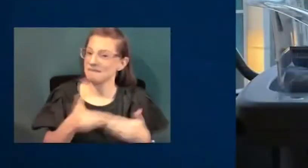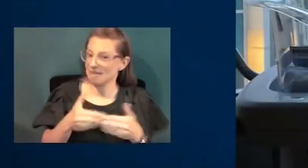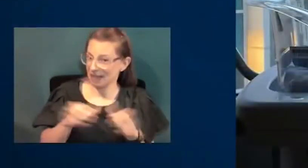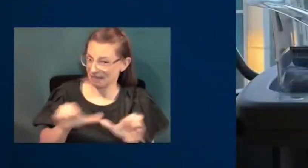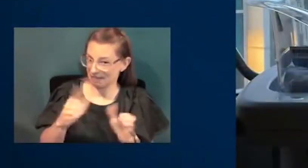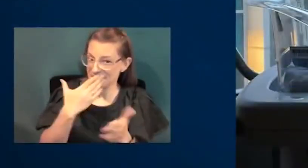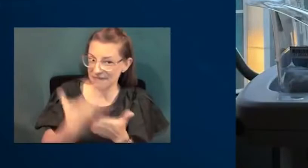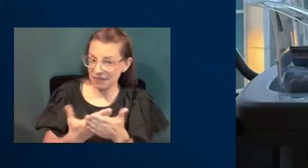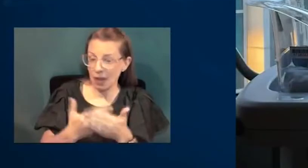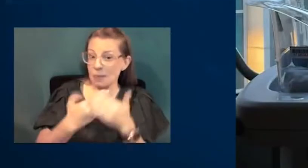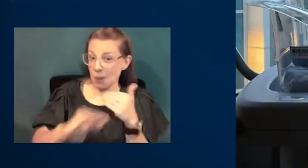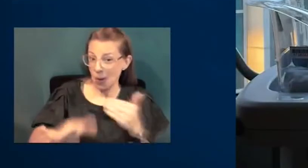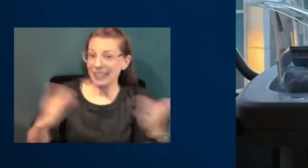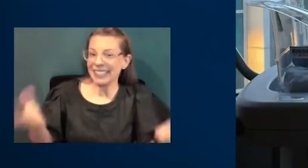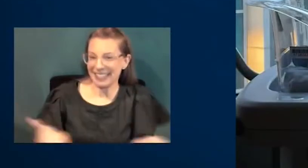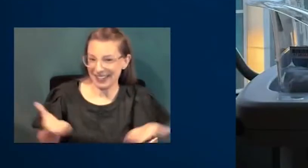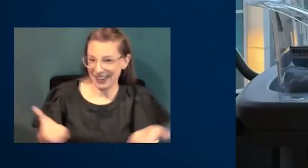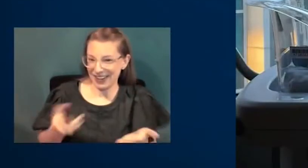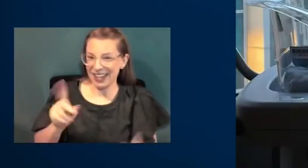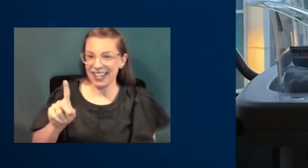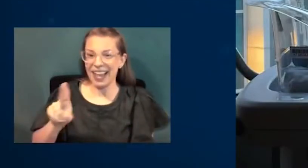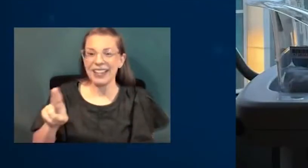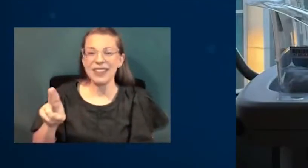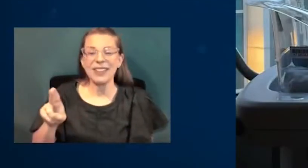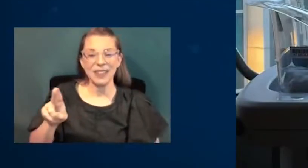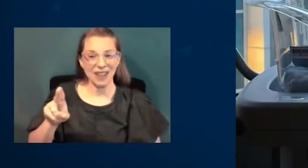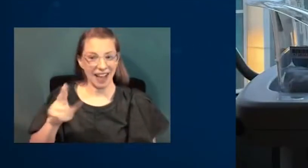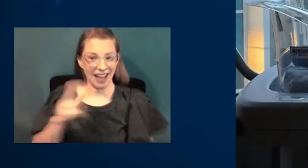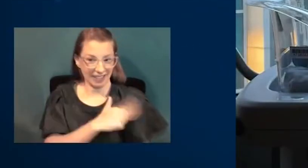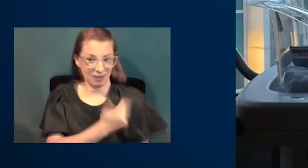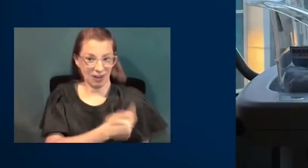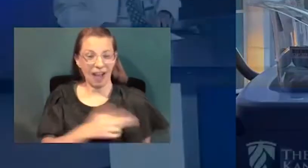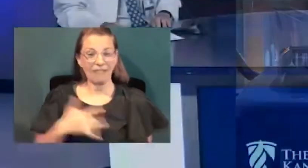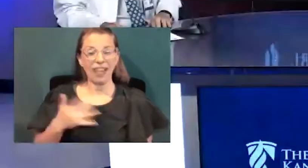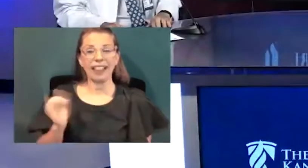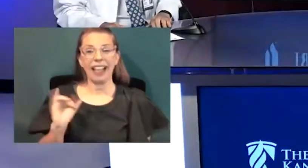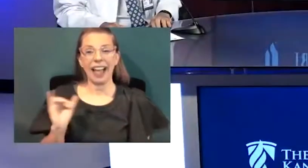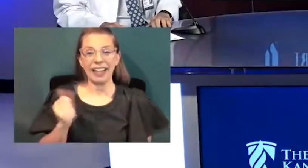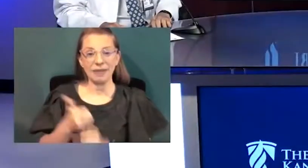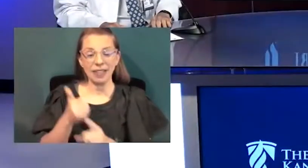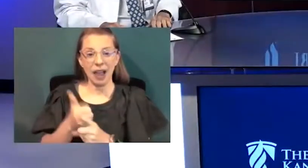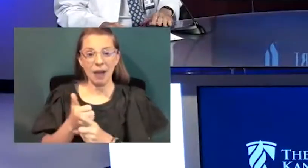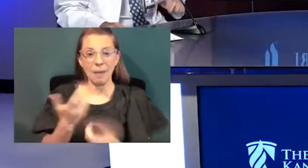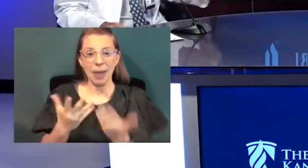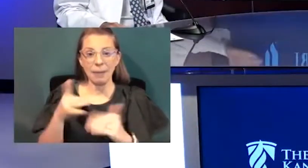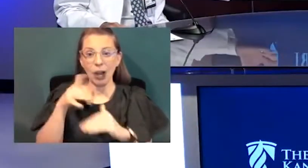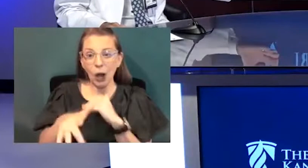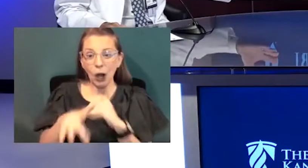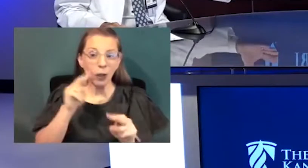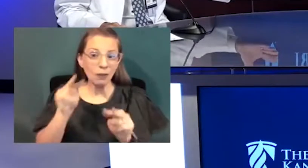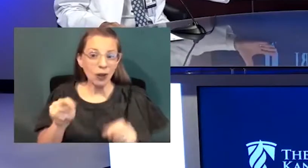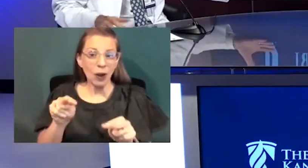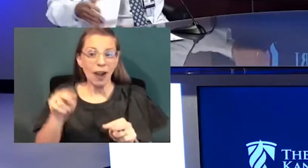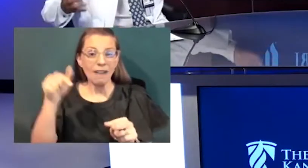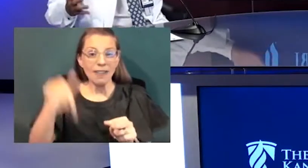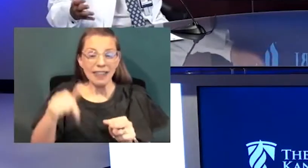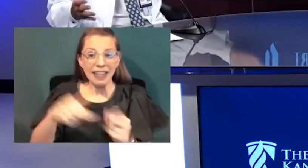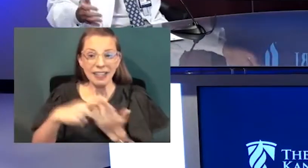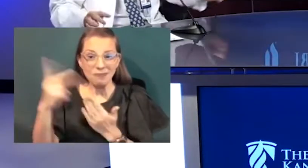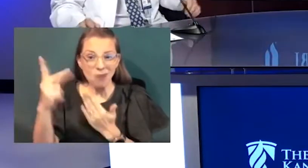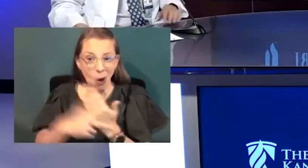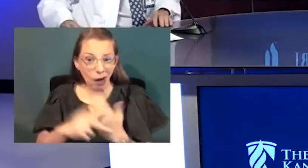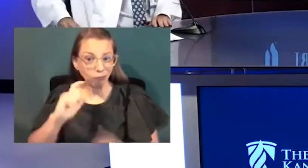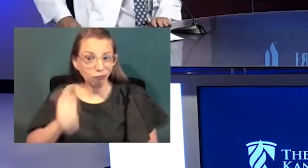here at KU Hospital, and so I feel like he was maybe an early viewer of this program. I think that's exactly right. He had